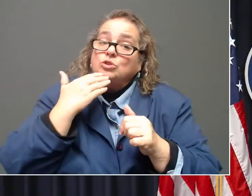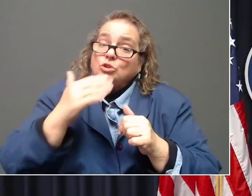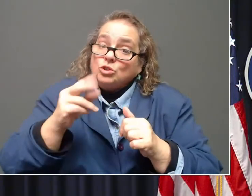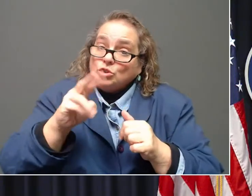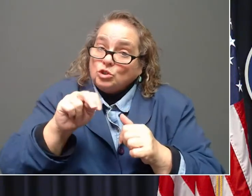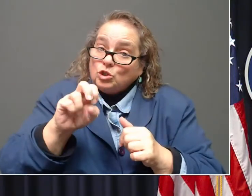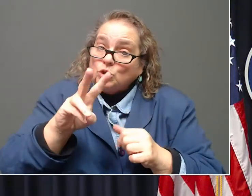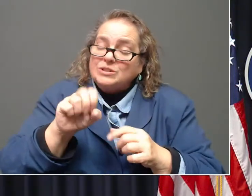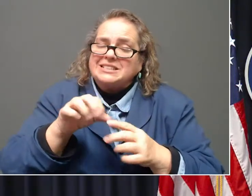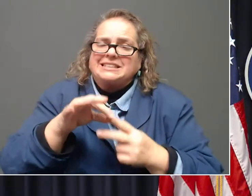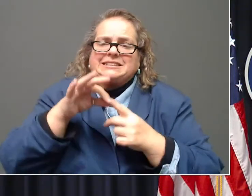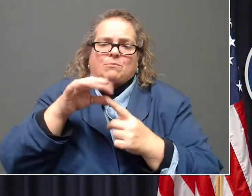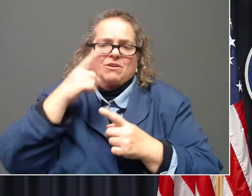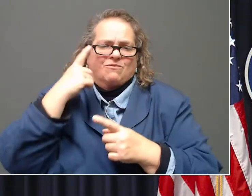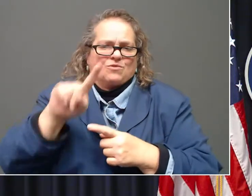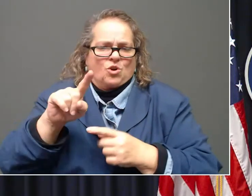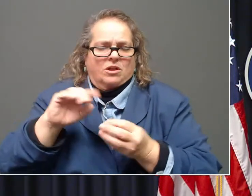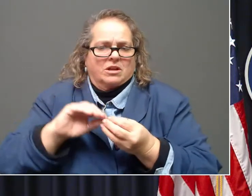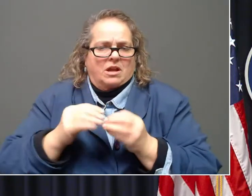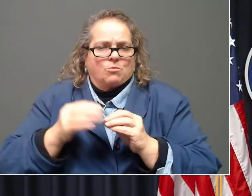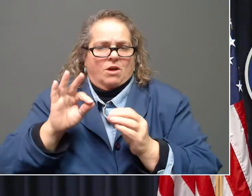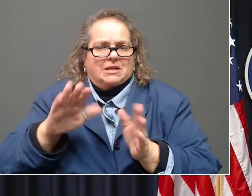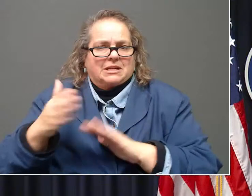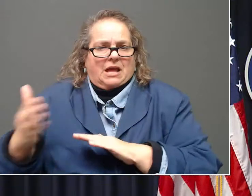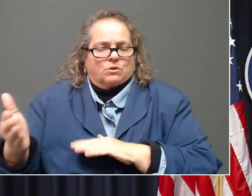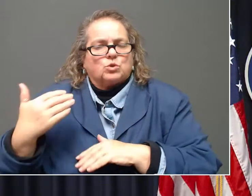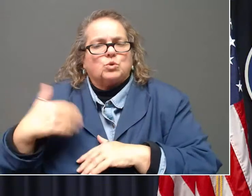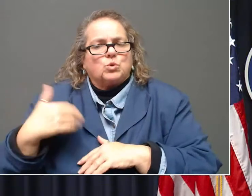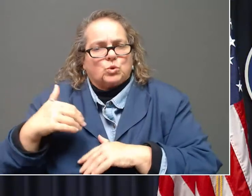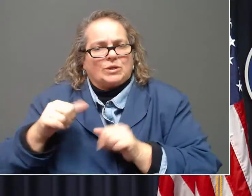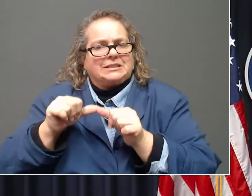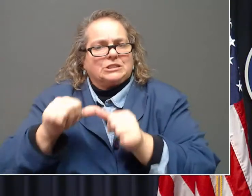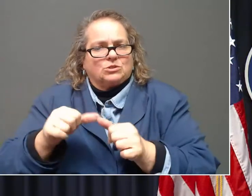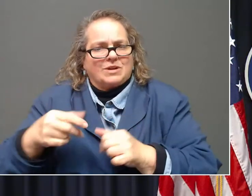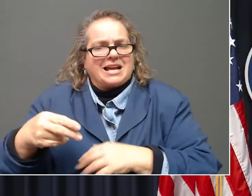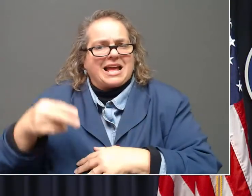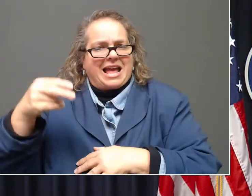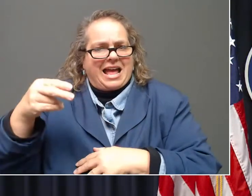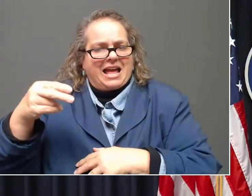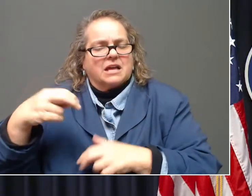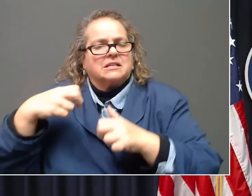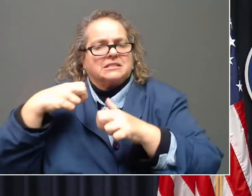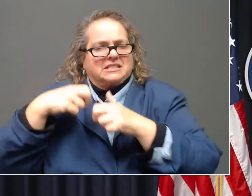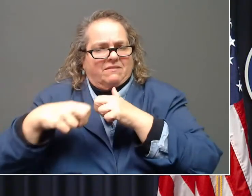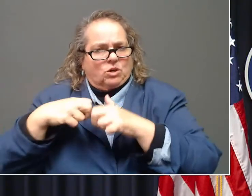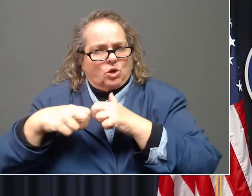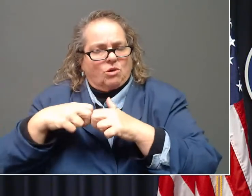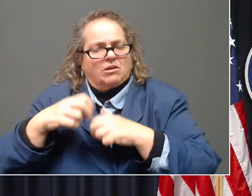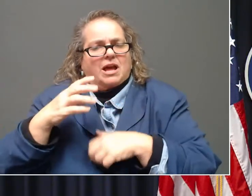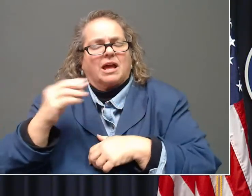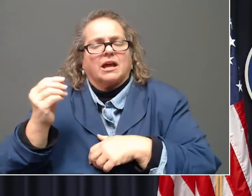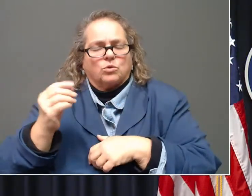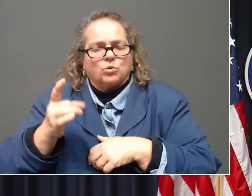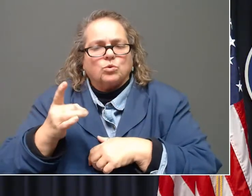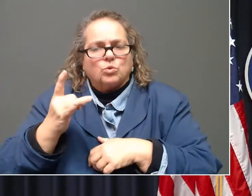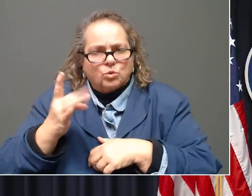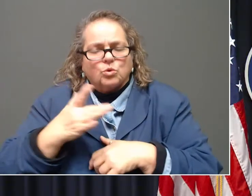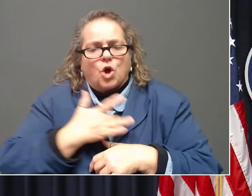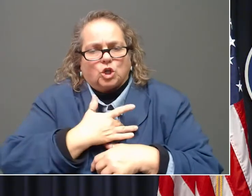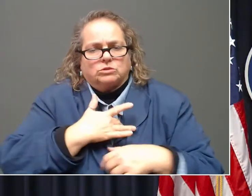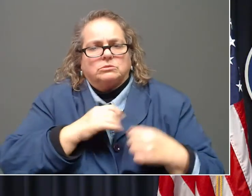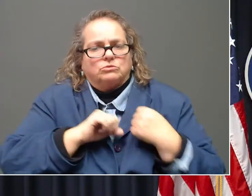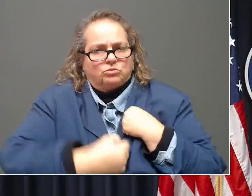of deaths, which continues to be high, difficult, and tragic. Let's start with